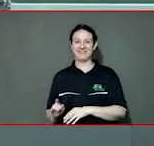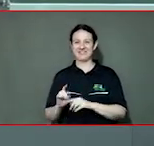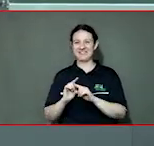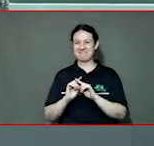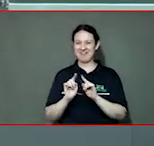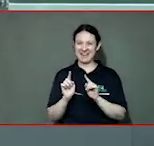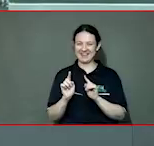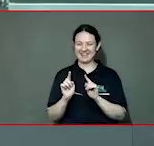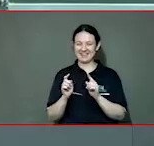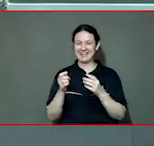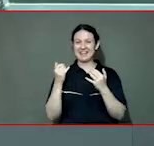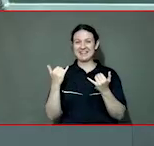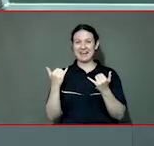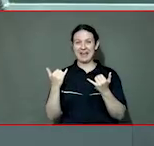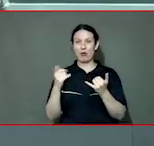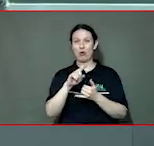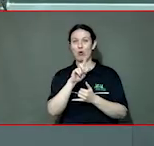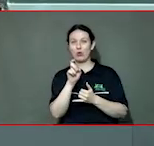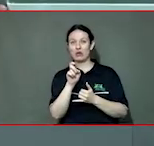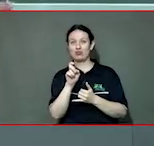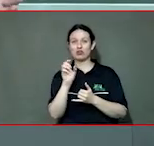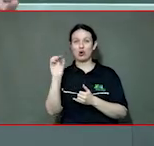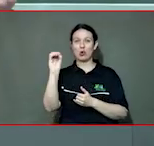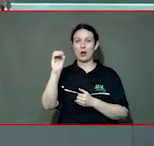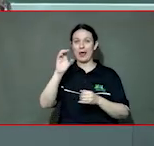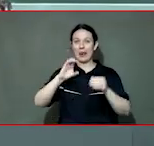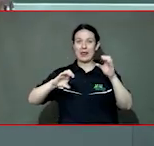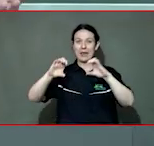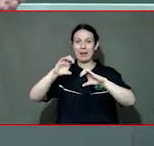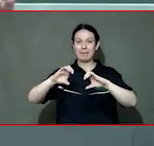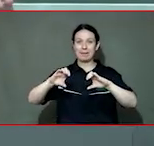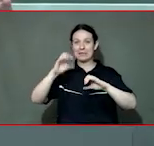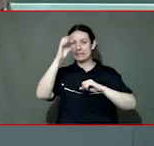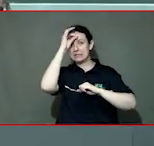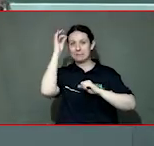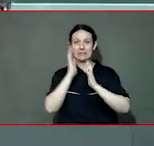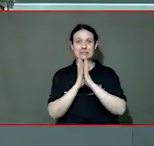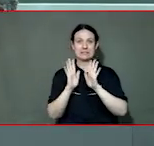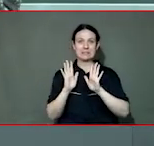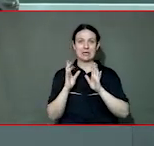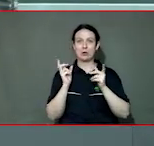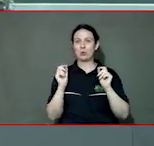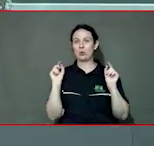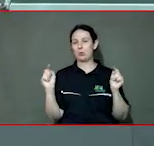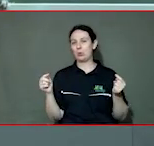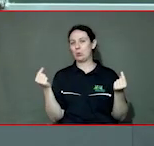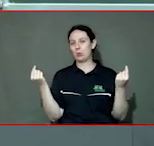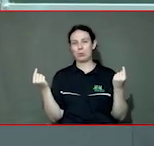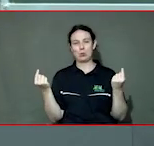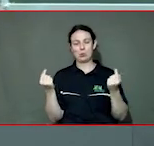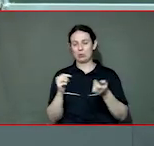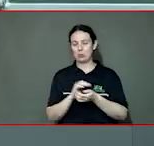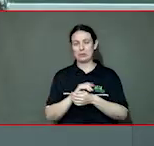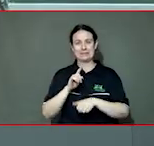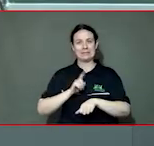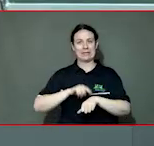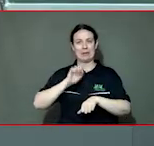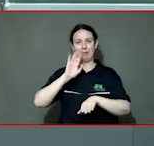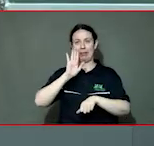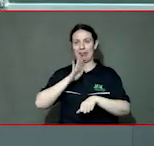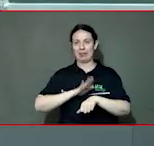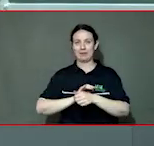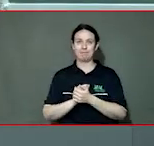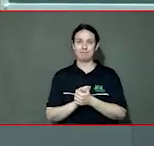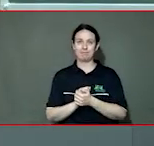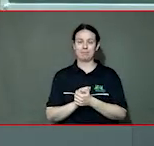a whole question on organic chemistry in 10 minutes. It's not possible. Okay. So multiple choice